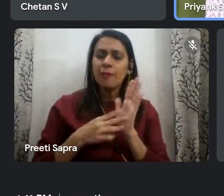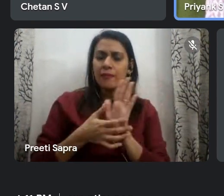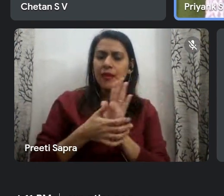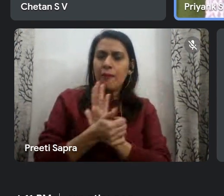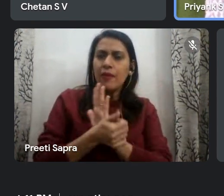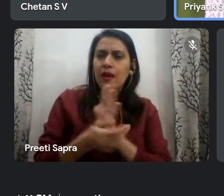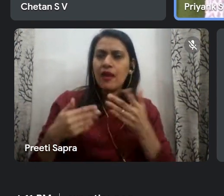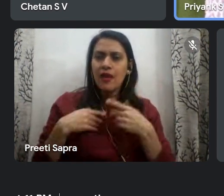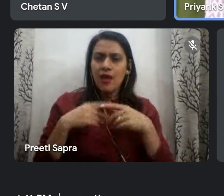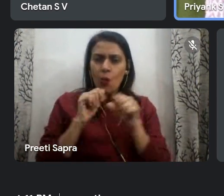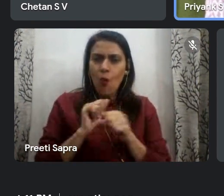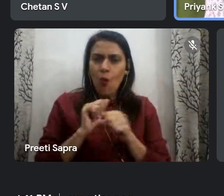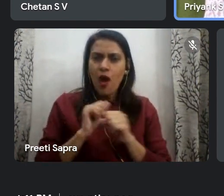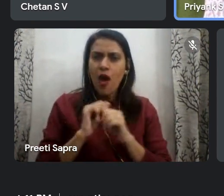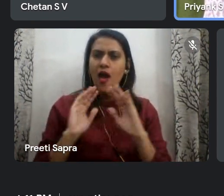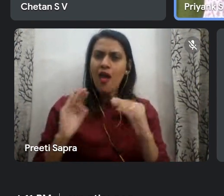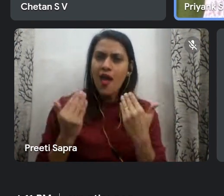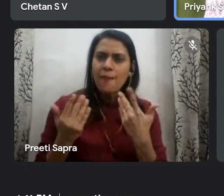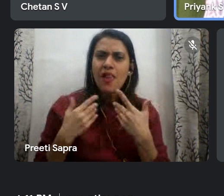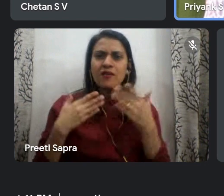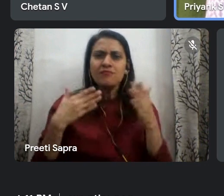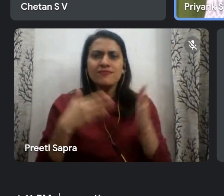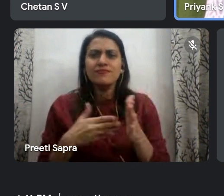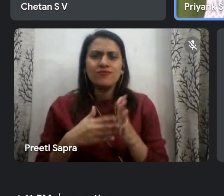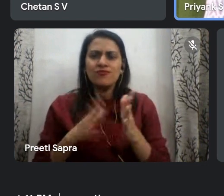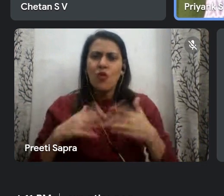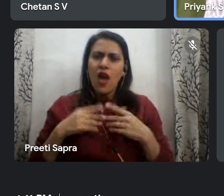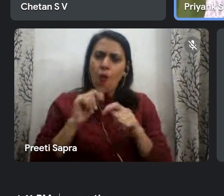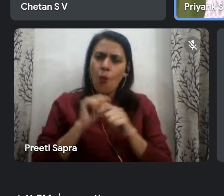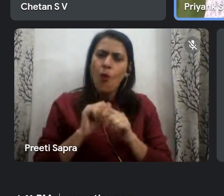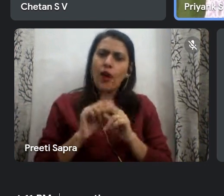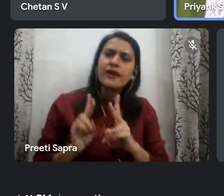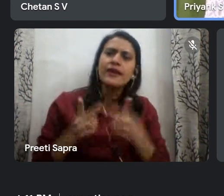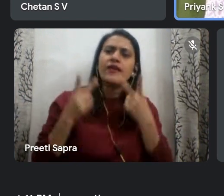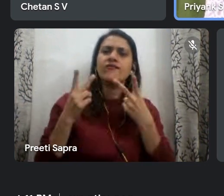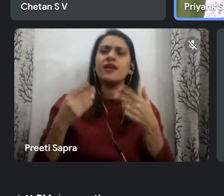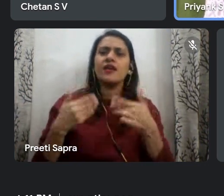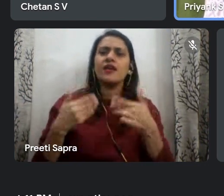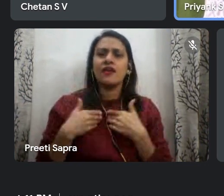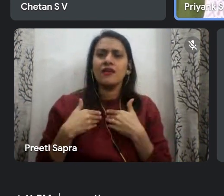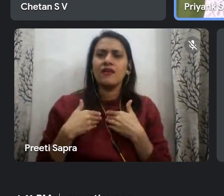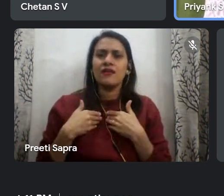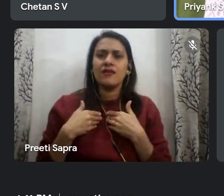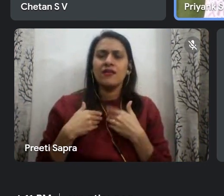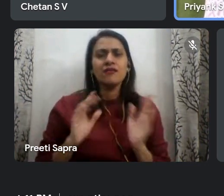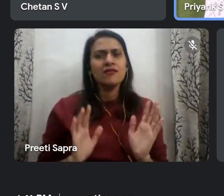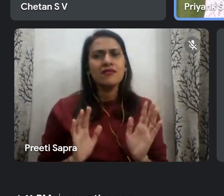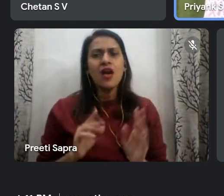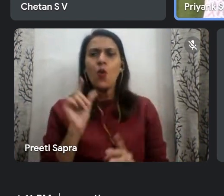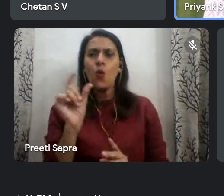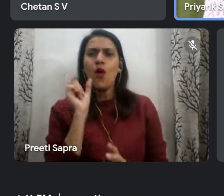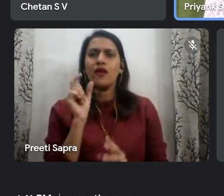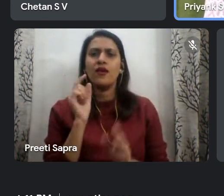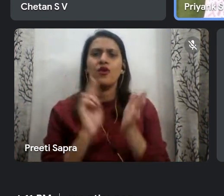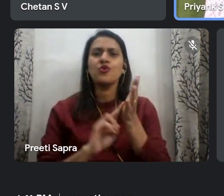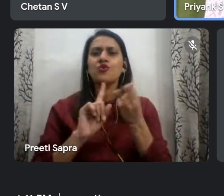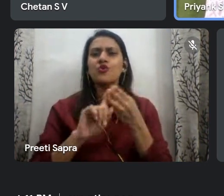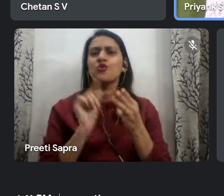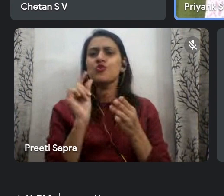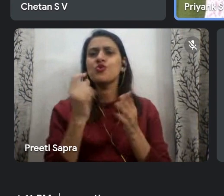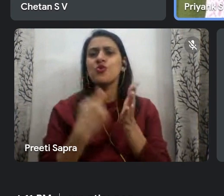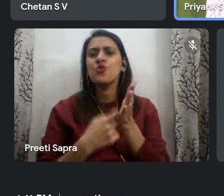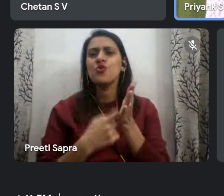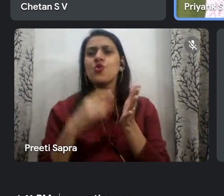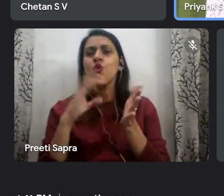It's just that I work differently or I'm wired differently. And that doesn't mean just because of the